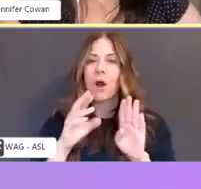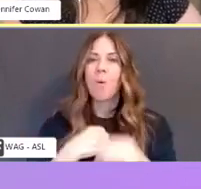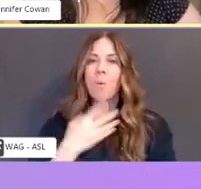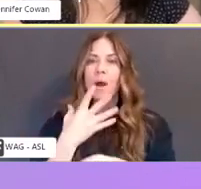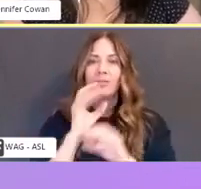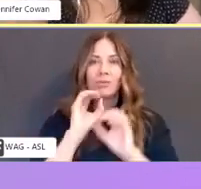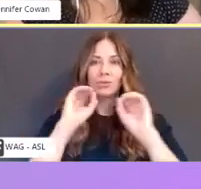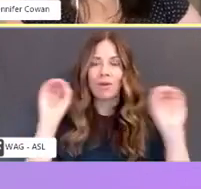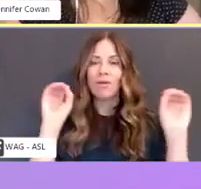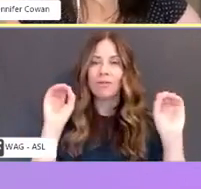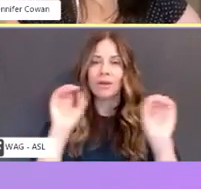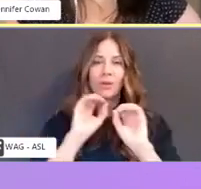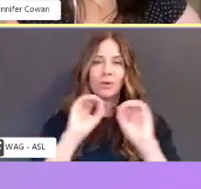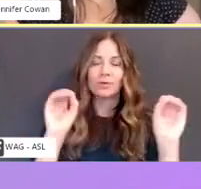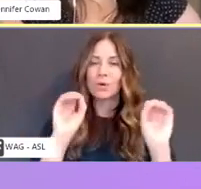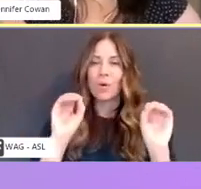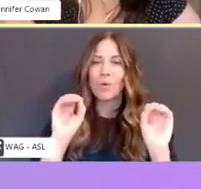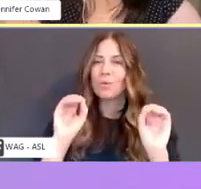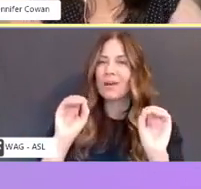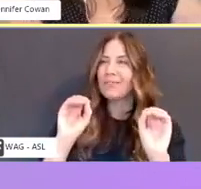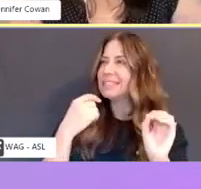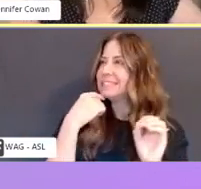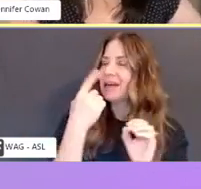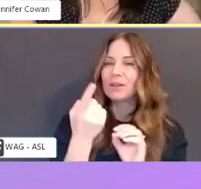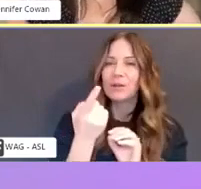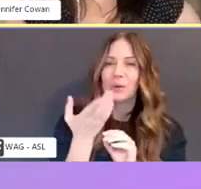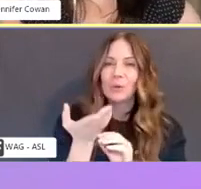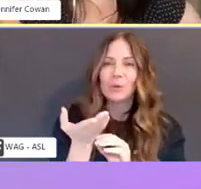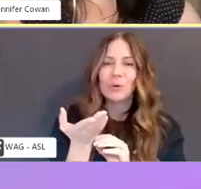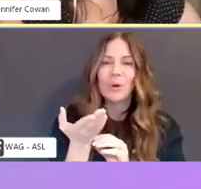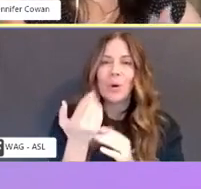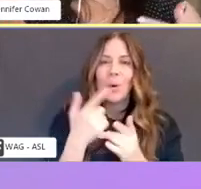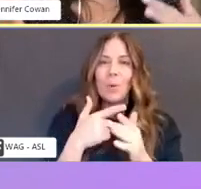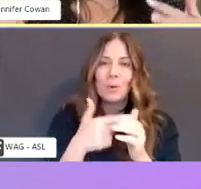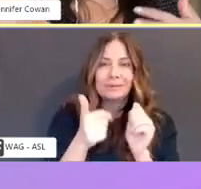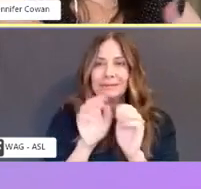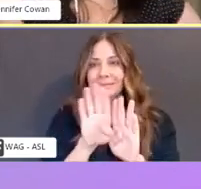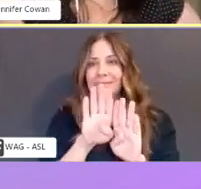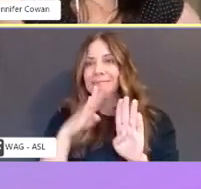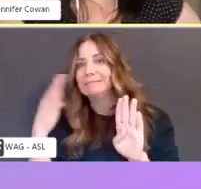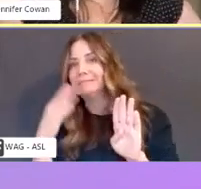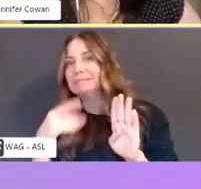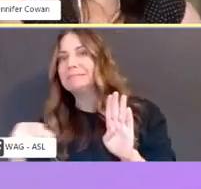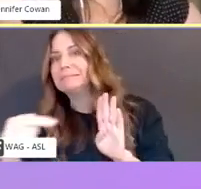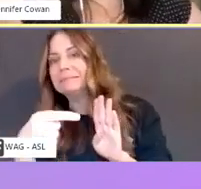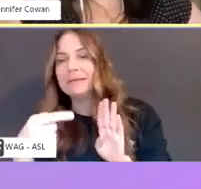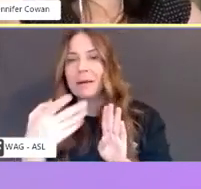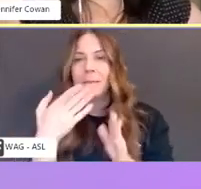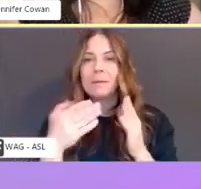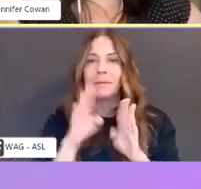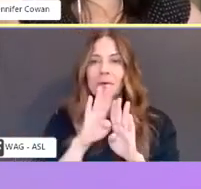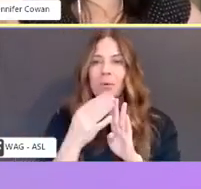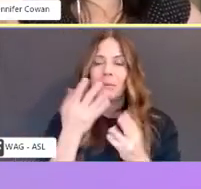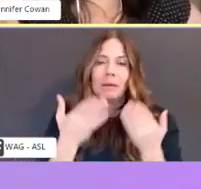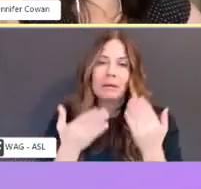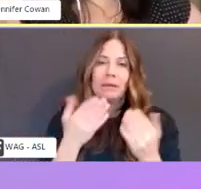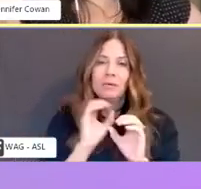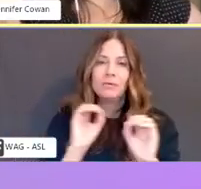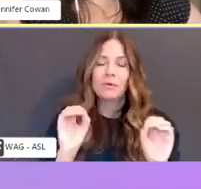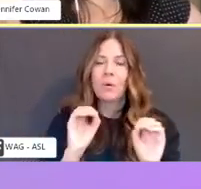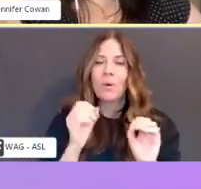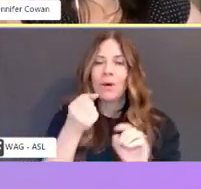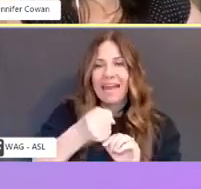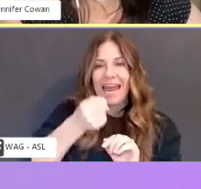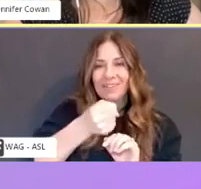there's no markings, there's nothing telling you, what is behind that door. You can kind of tell that it's a door. Maybe there's no